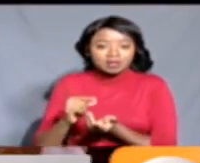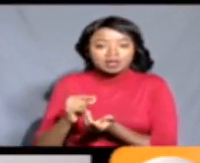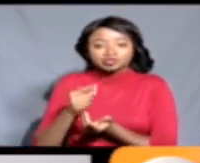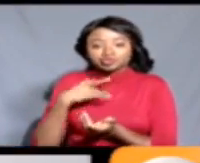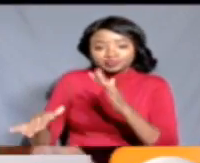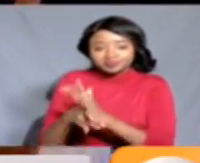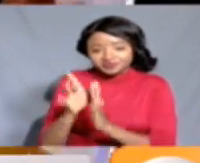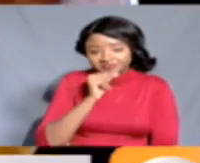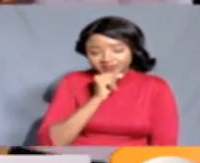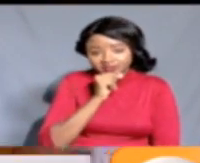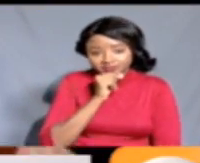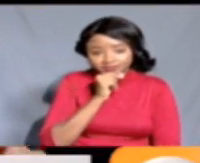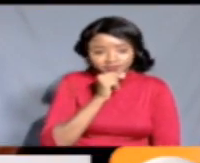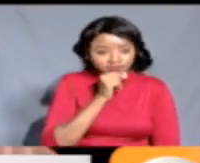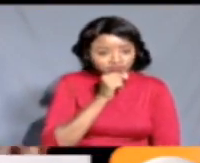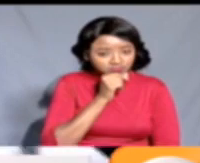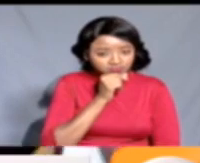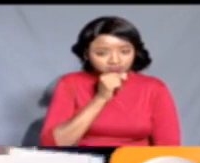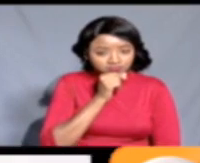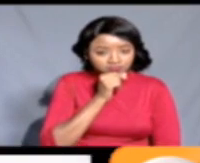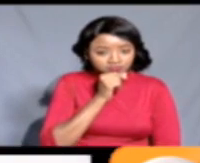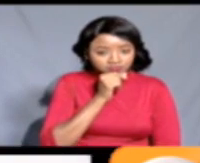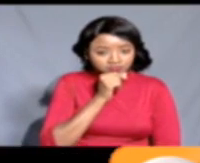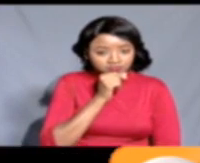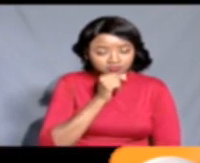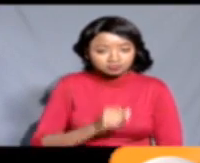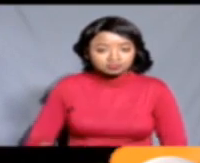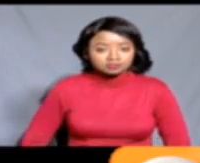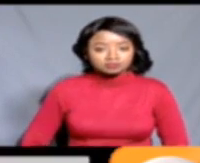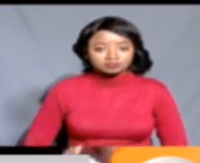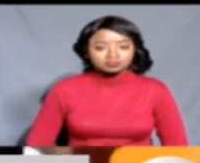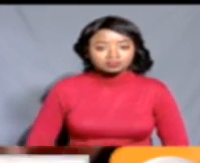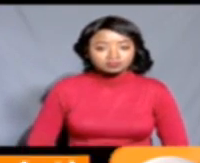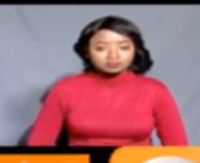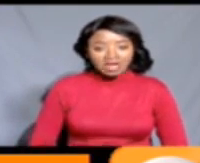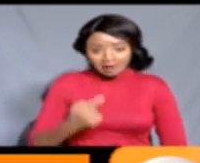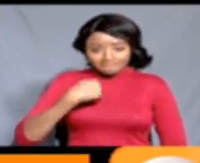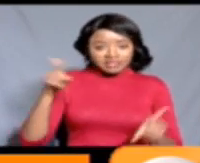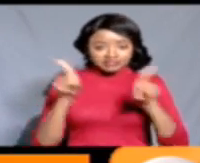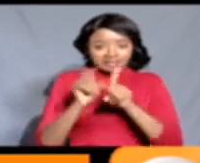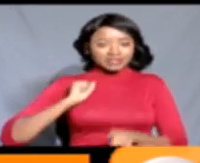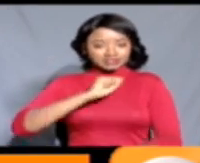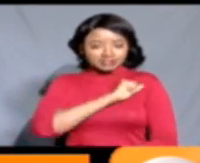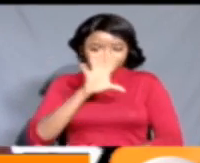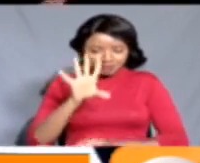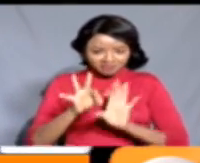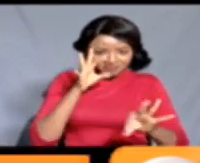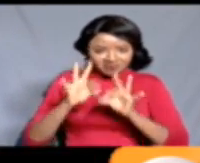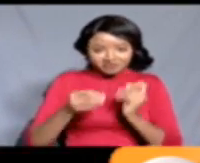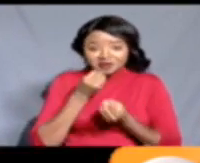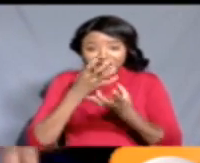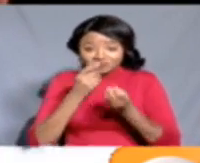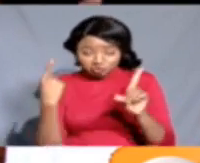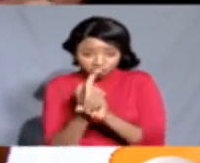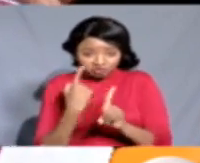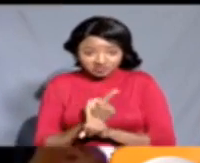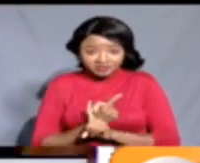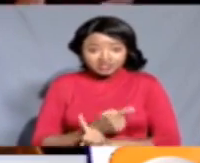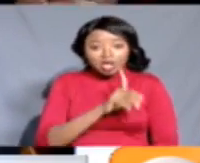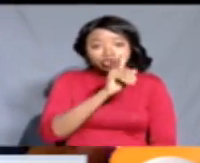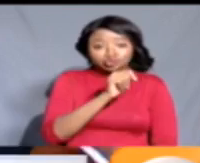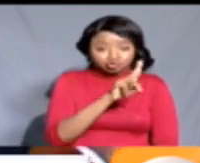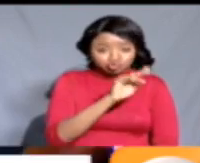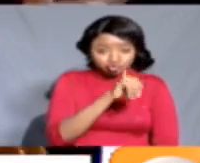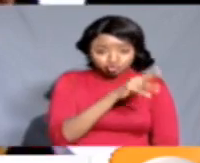Lakini pia nikiwa huko Senate ninapata intelligence, napata maneno inaendelea. Na Tuju